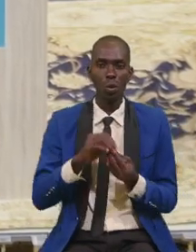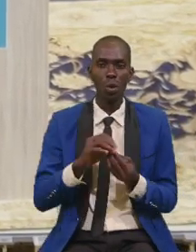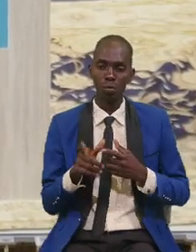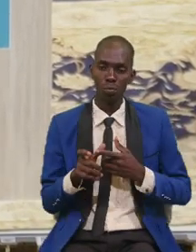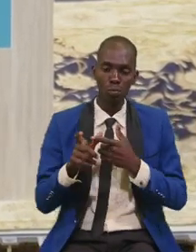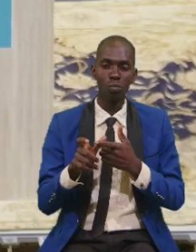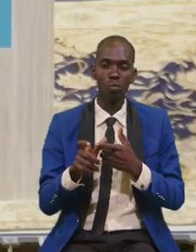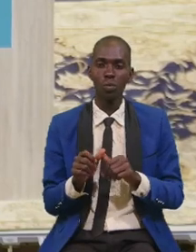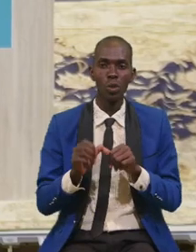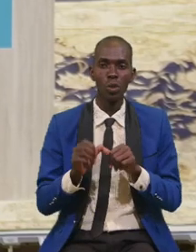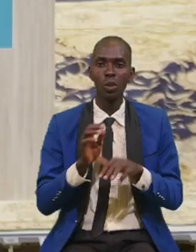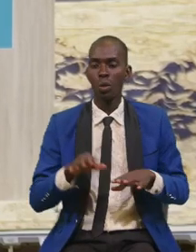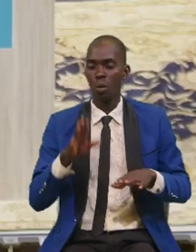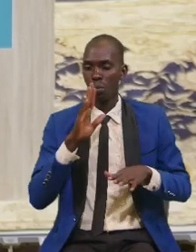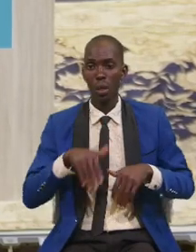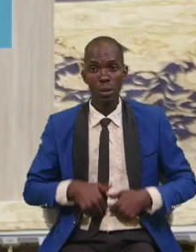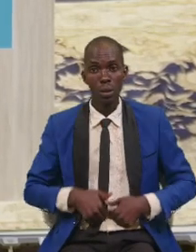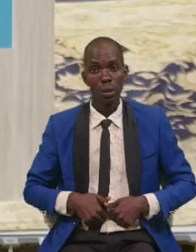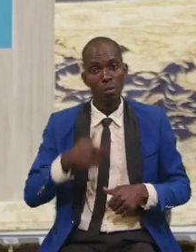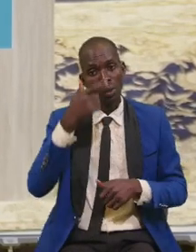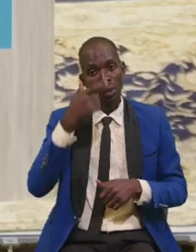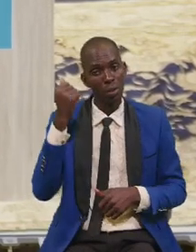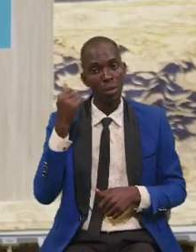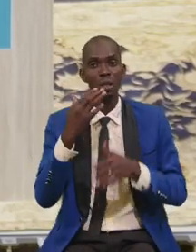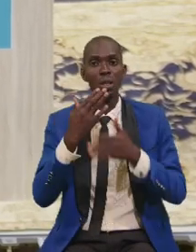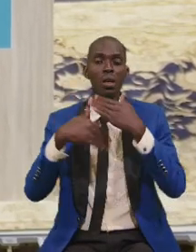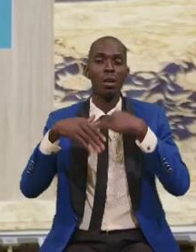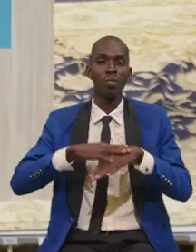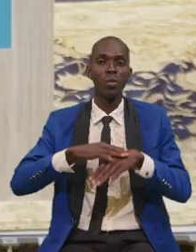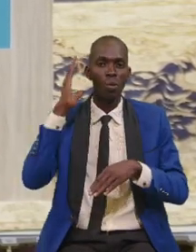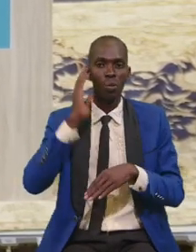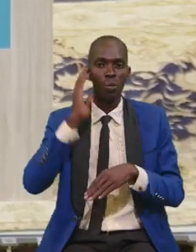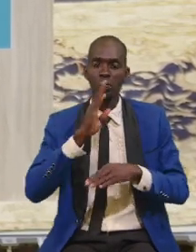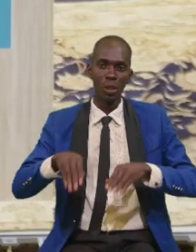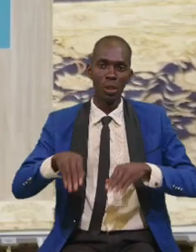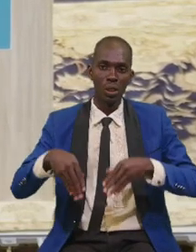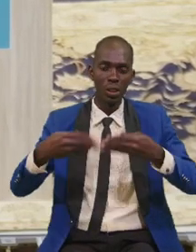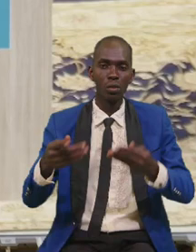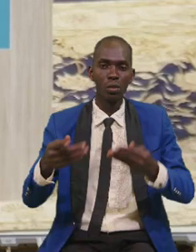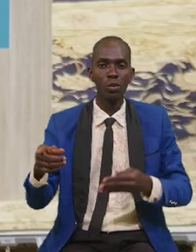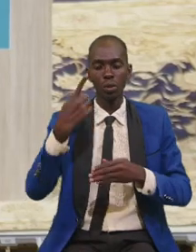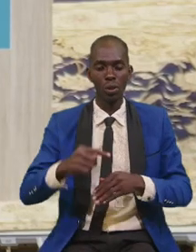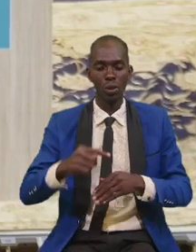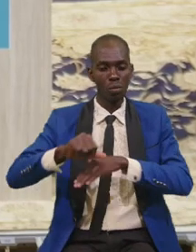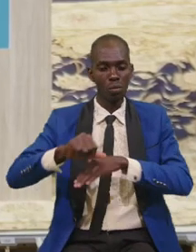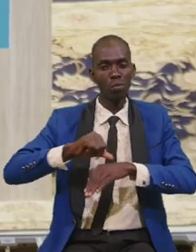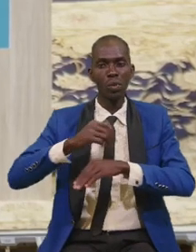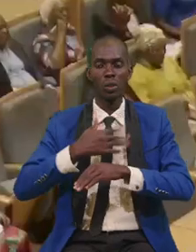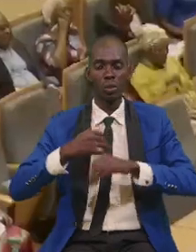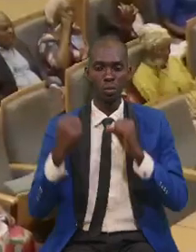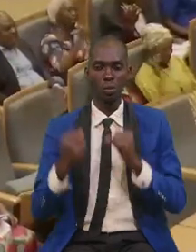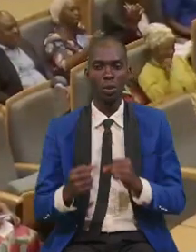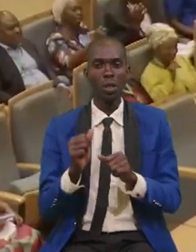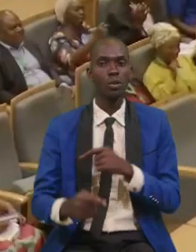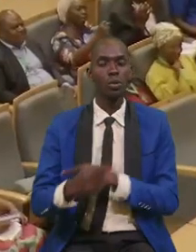Don't get tired, because heaven will be supplying the unction, the anointing every day of your life in Jesus'